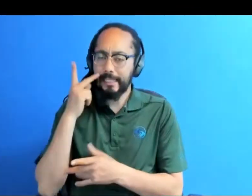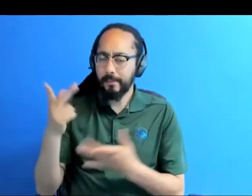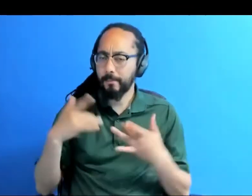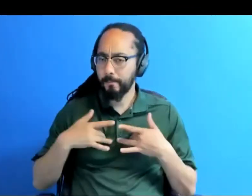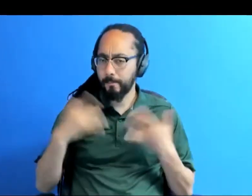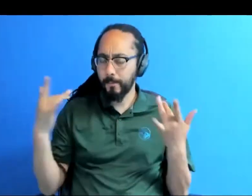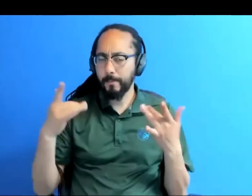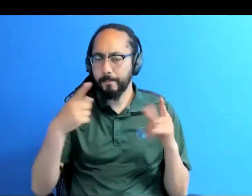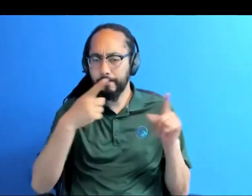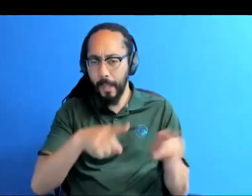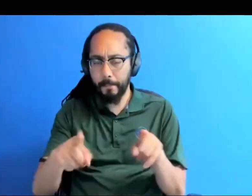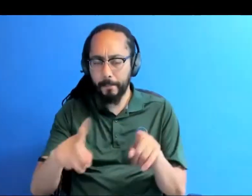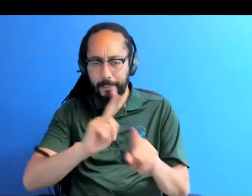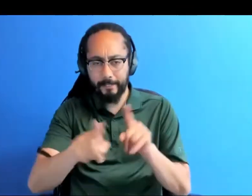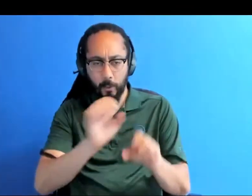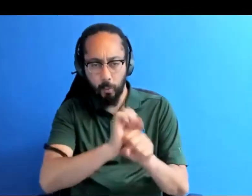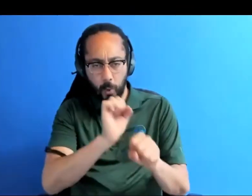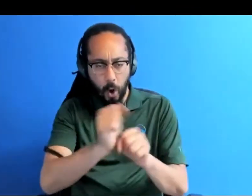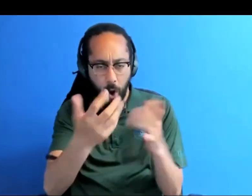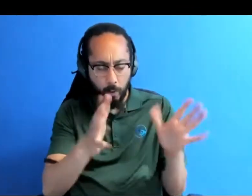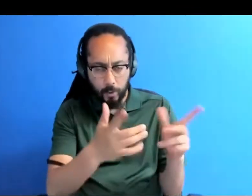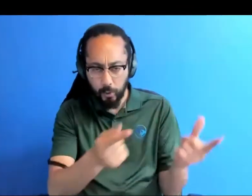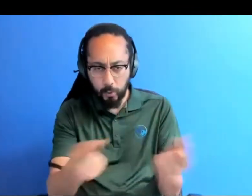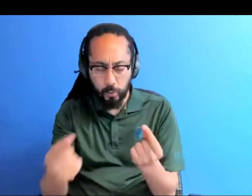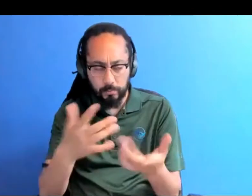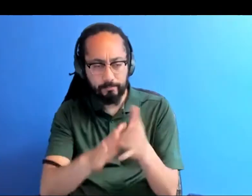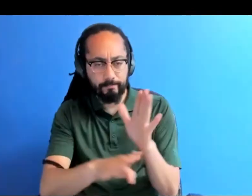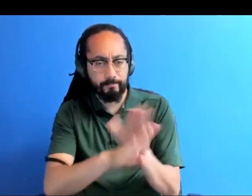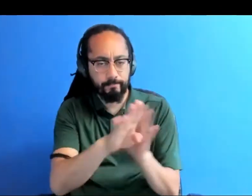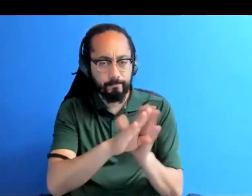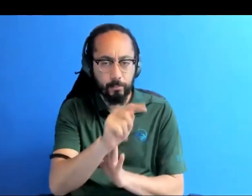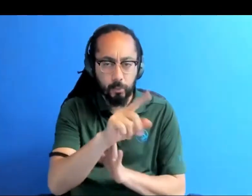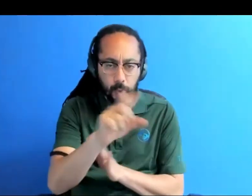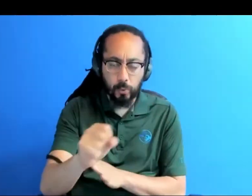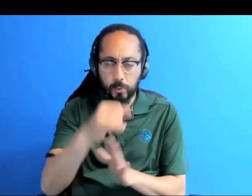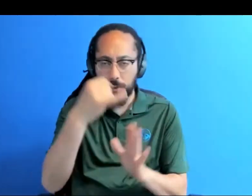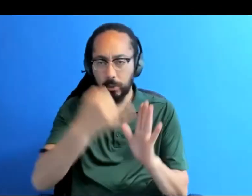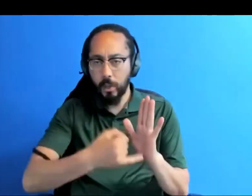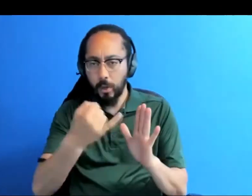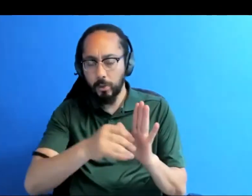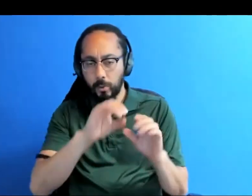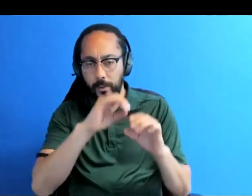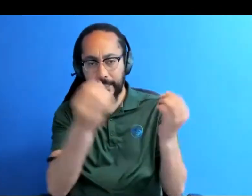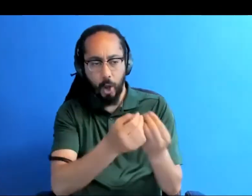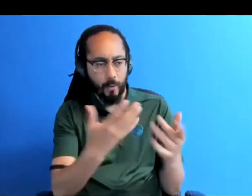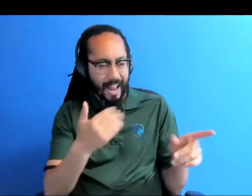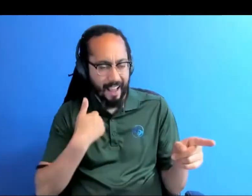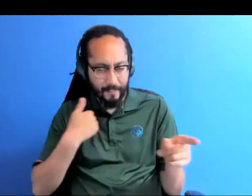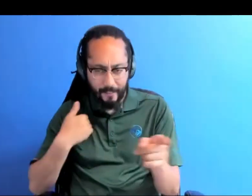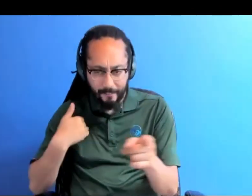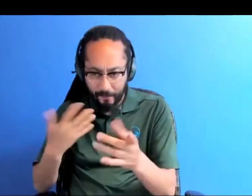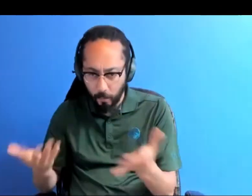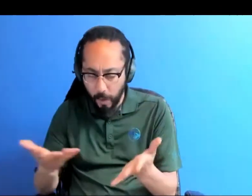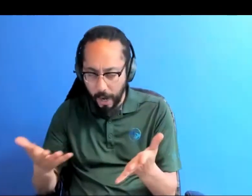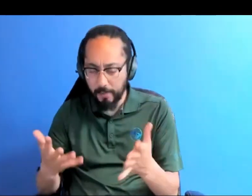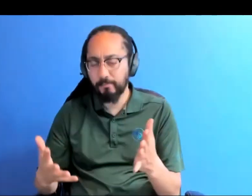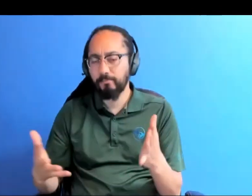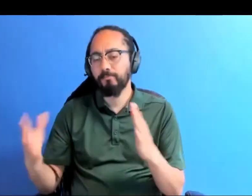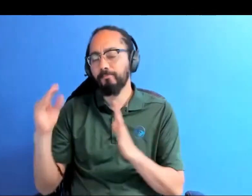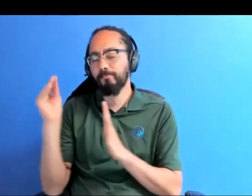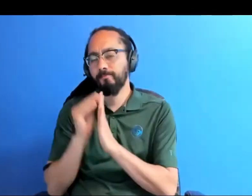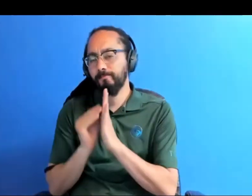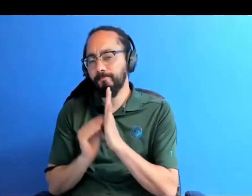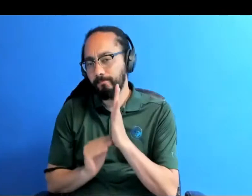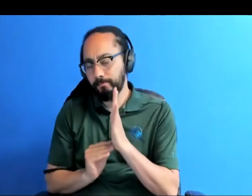already been done for digital tools for arts organizations, and then to talk to people, particularly